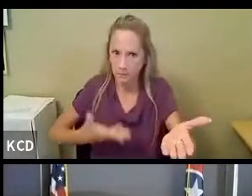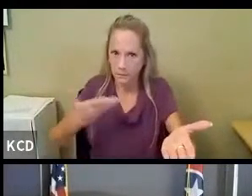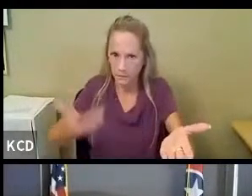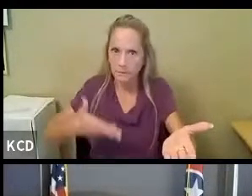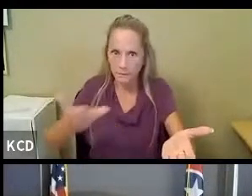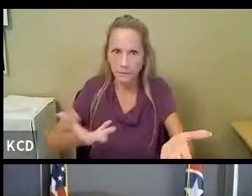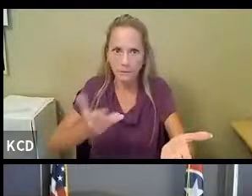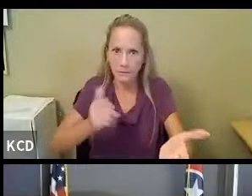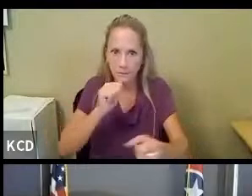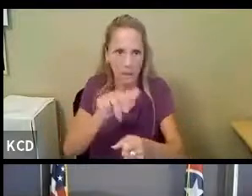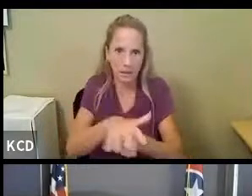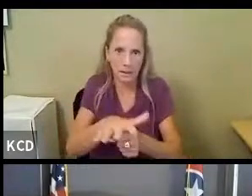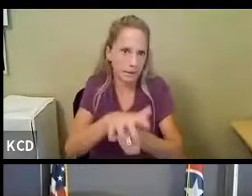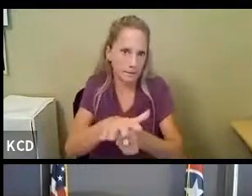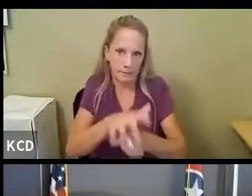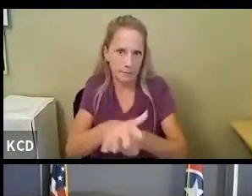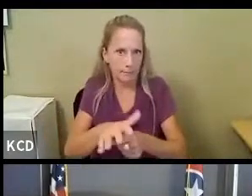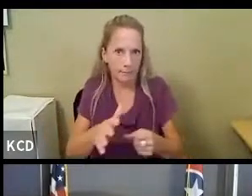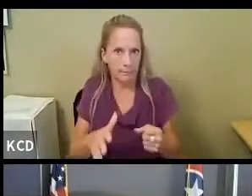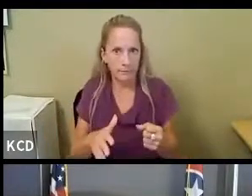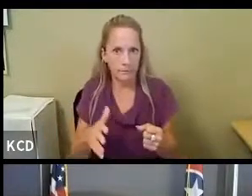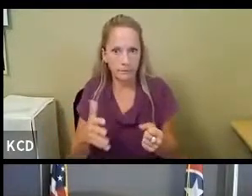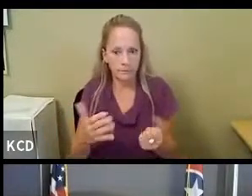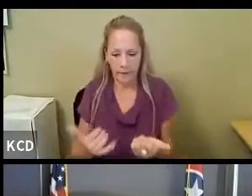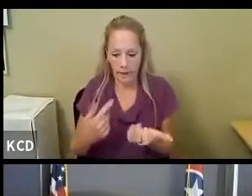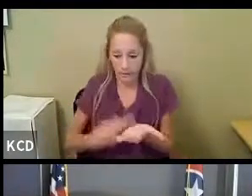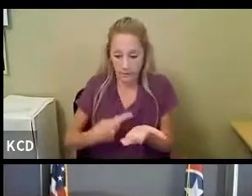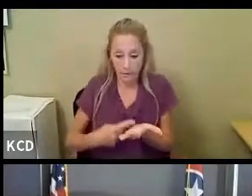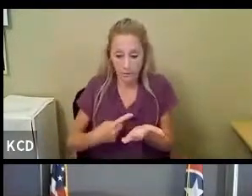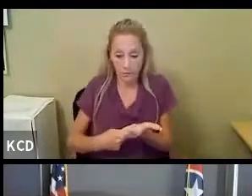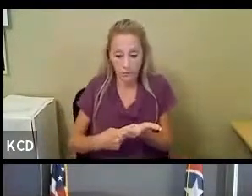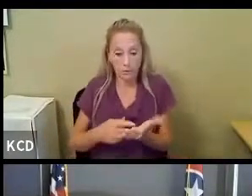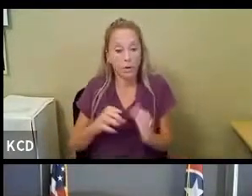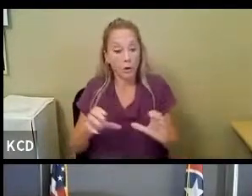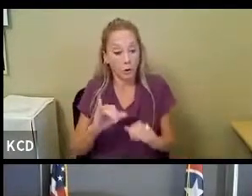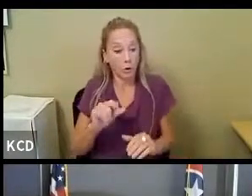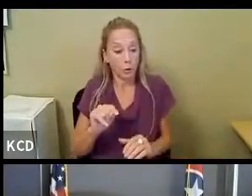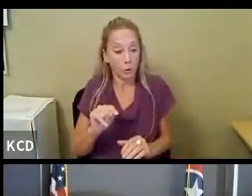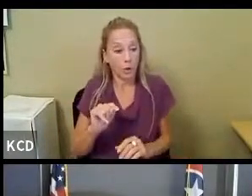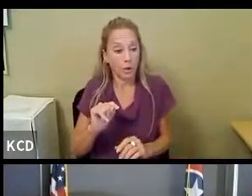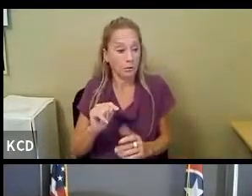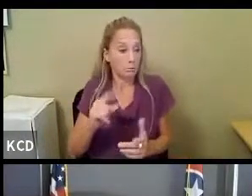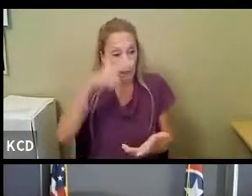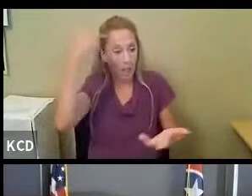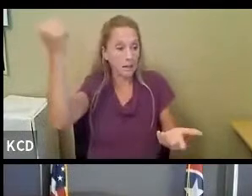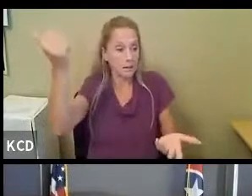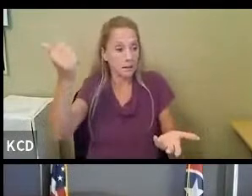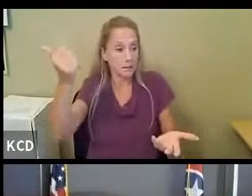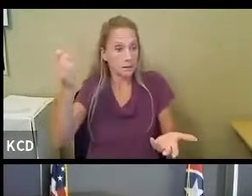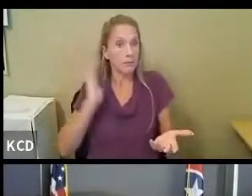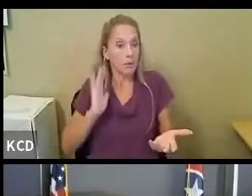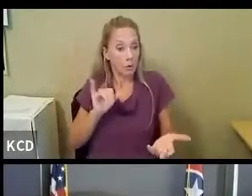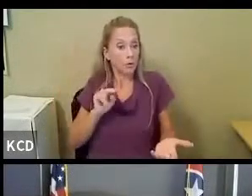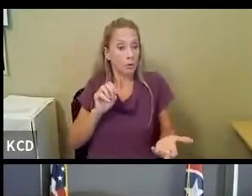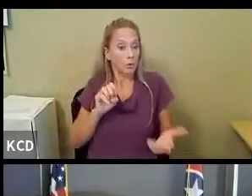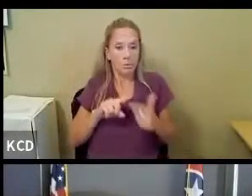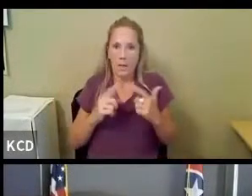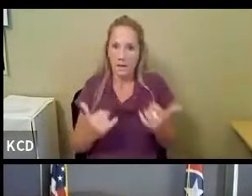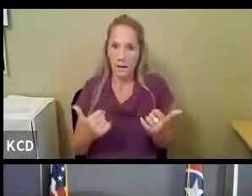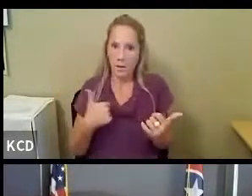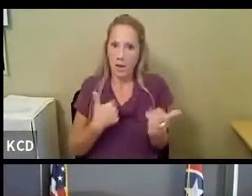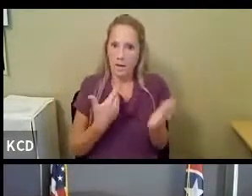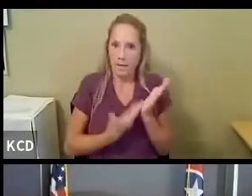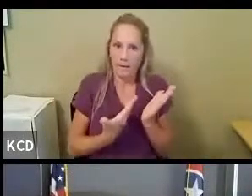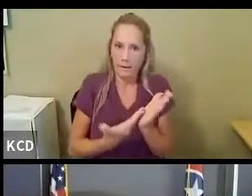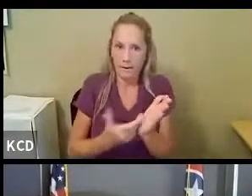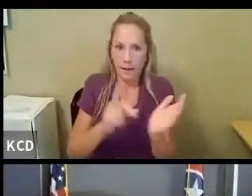not just to be doing something just because, but because the data in front of us locally indicates, as well